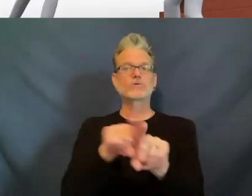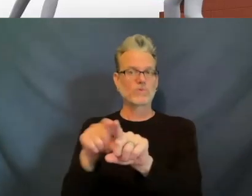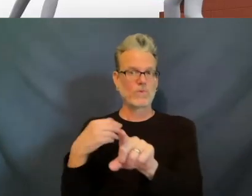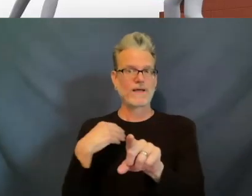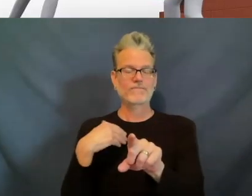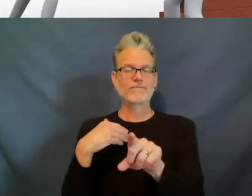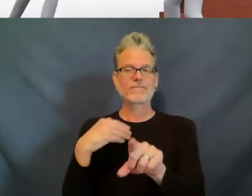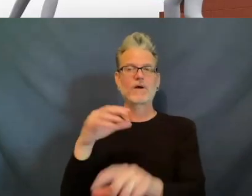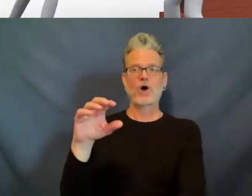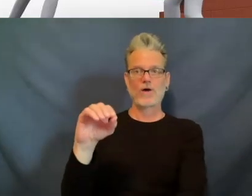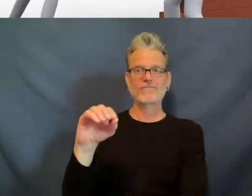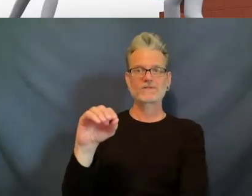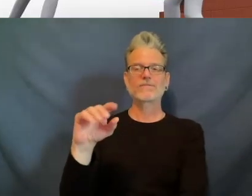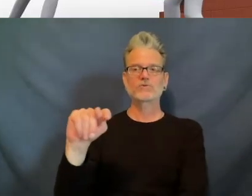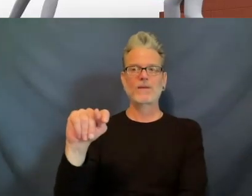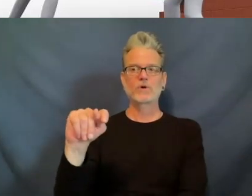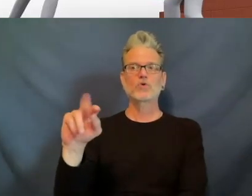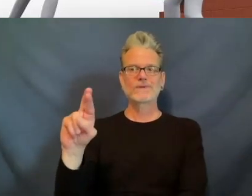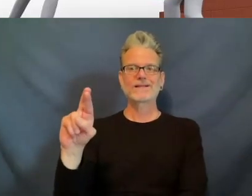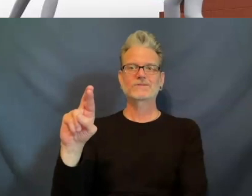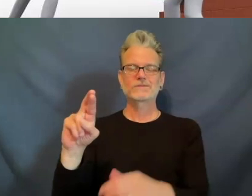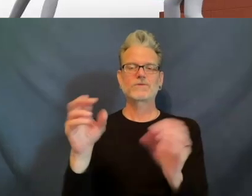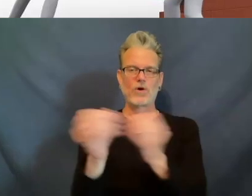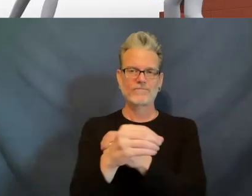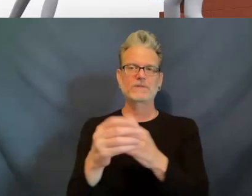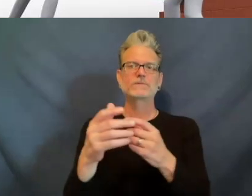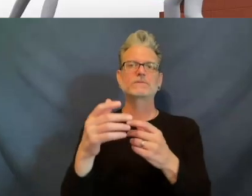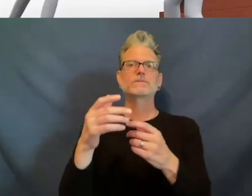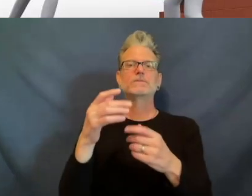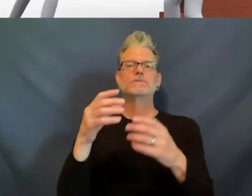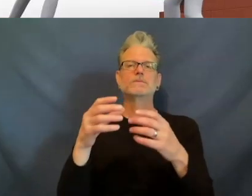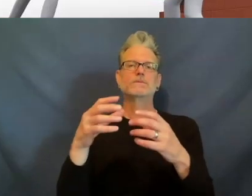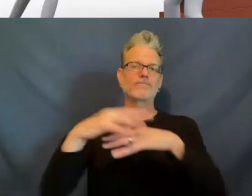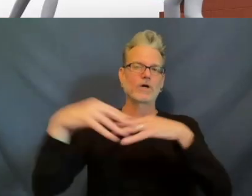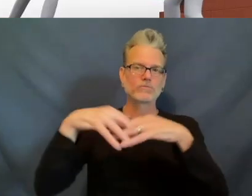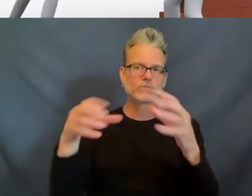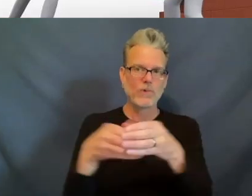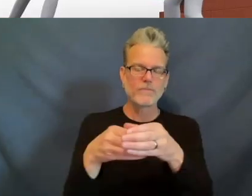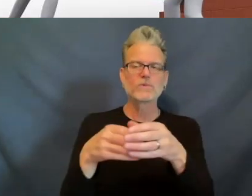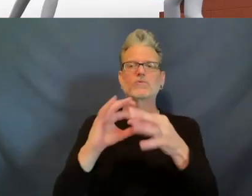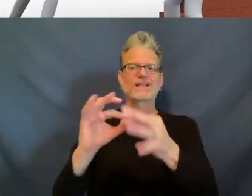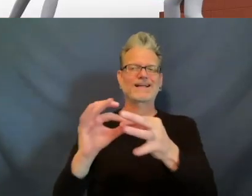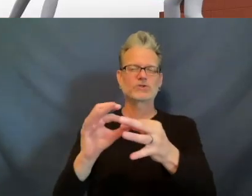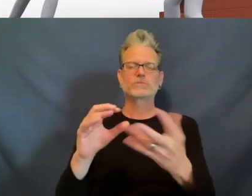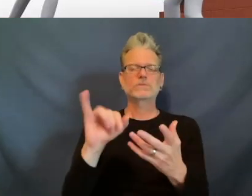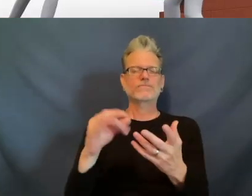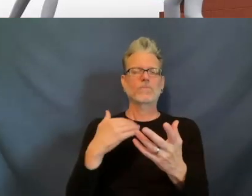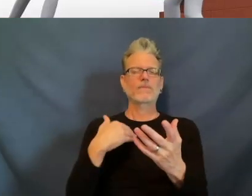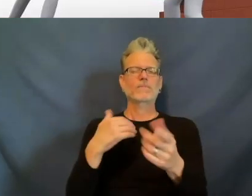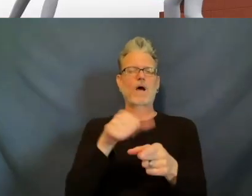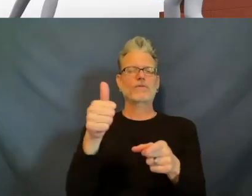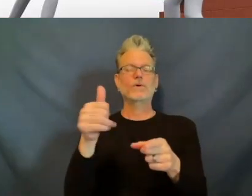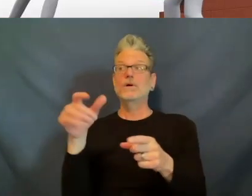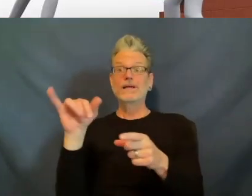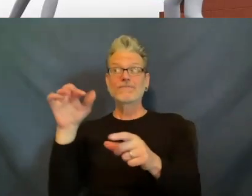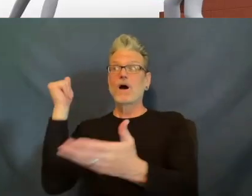Tribal Relations. And so they're managing another list of tribal organizations that, once approved, we can do these